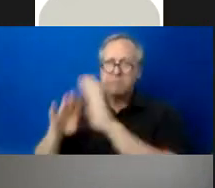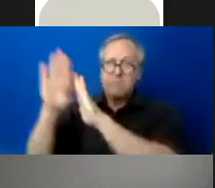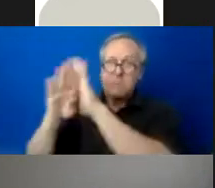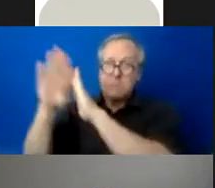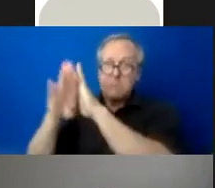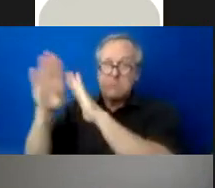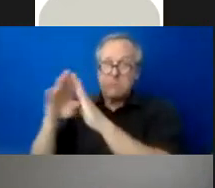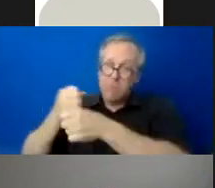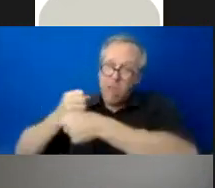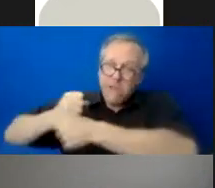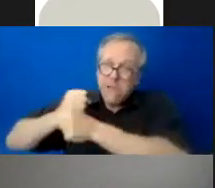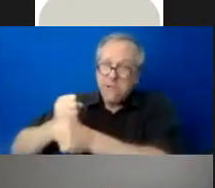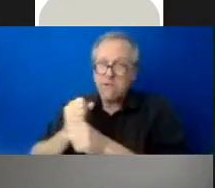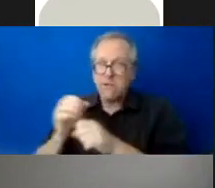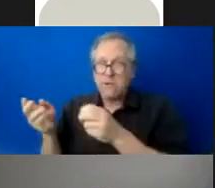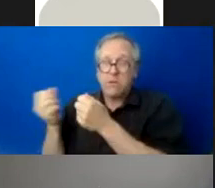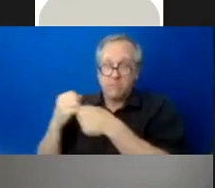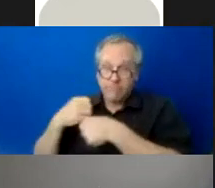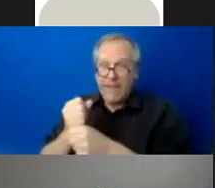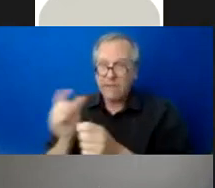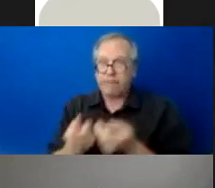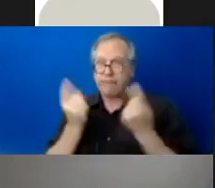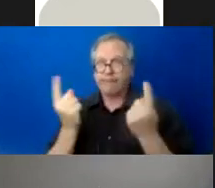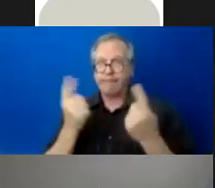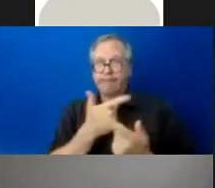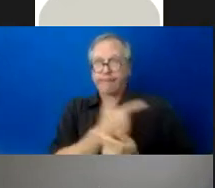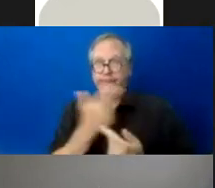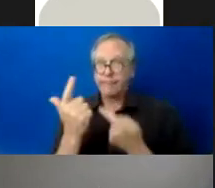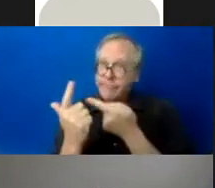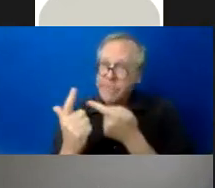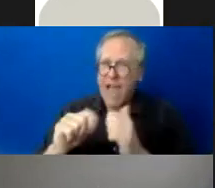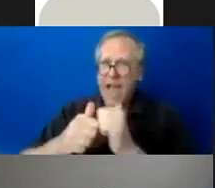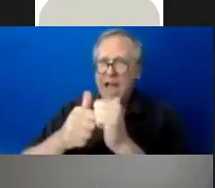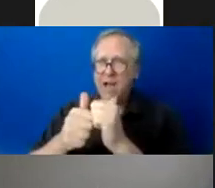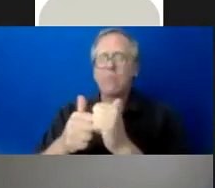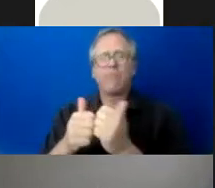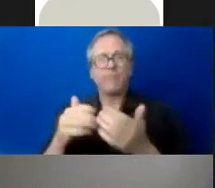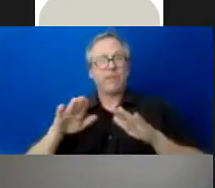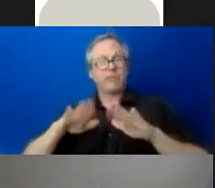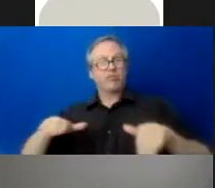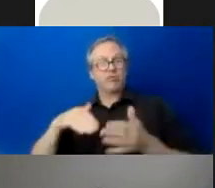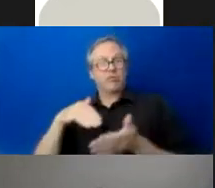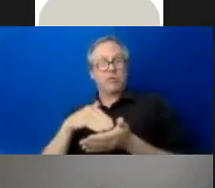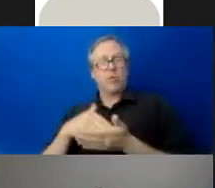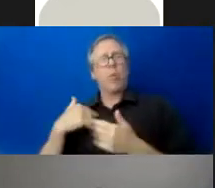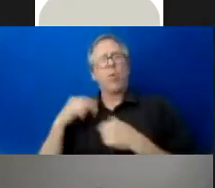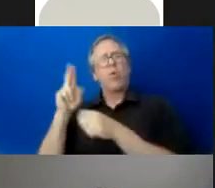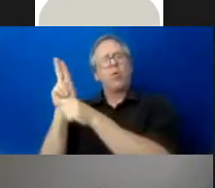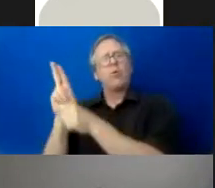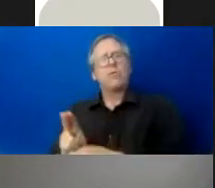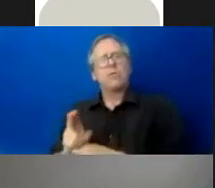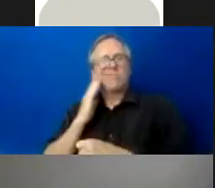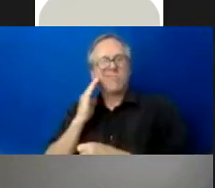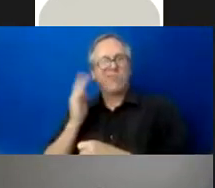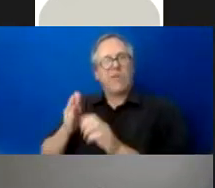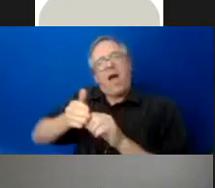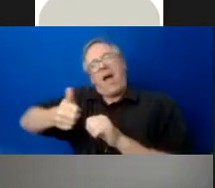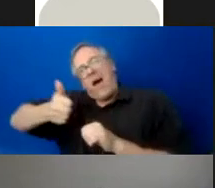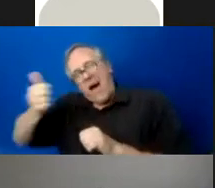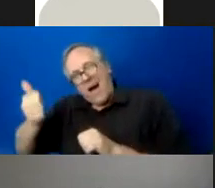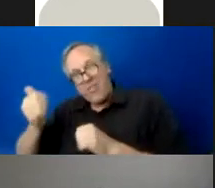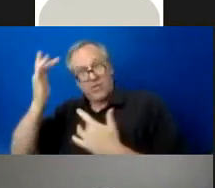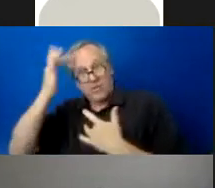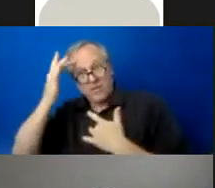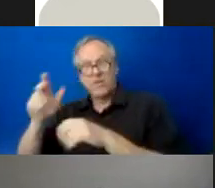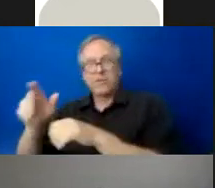It seems like quite a feat. And, you know, in pediatrics, we're used to vaccines taking a little bit longer. And